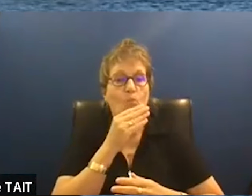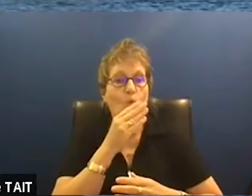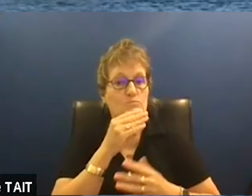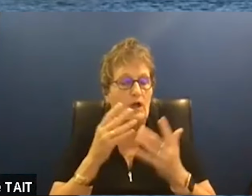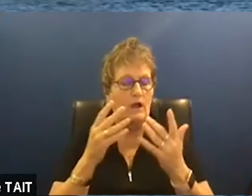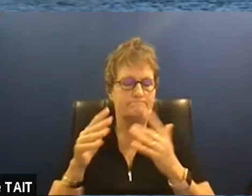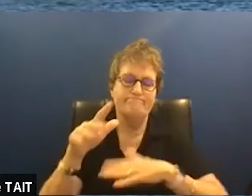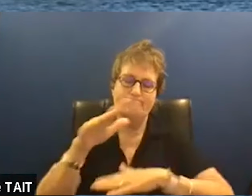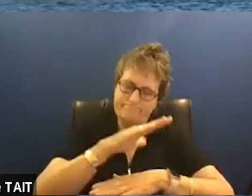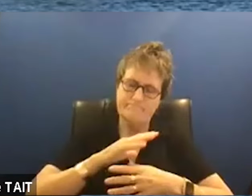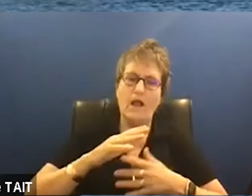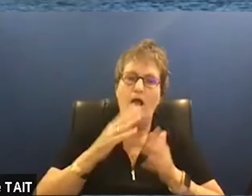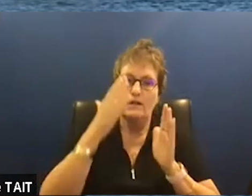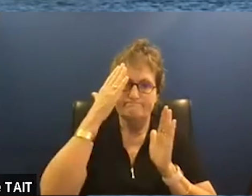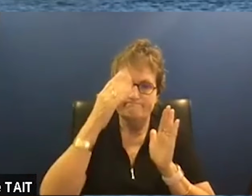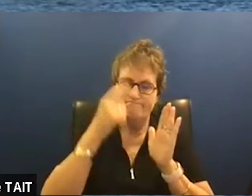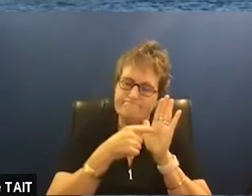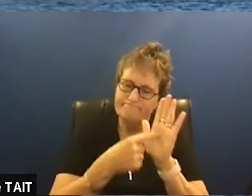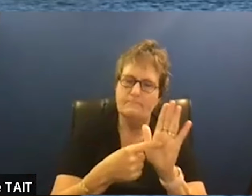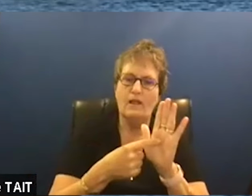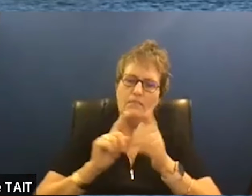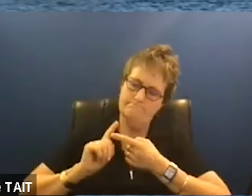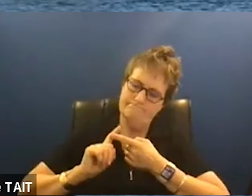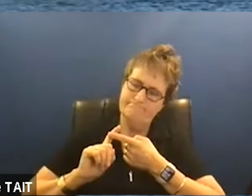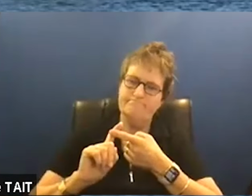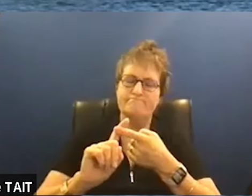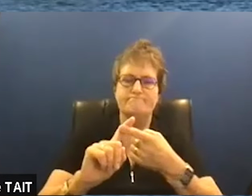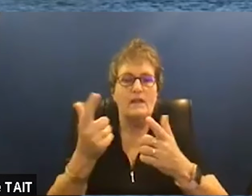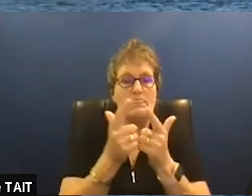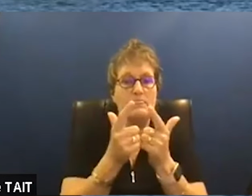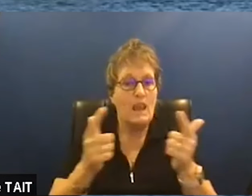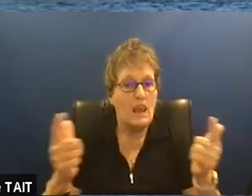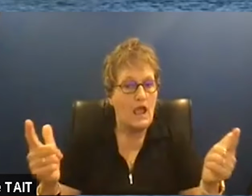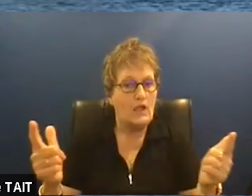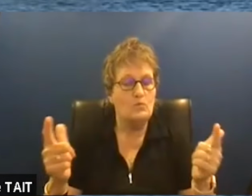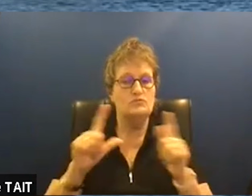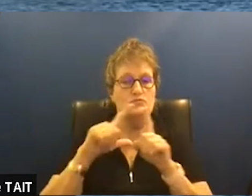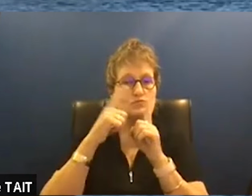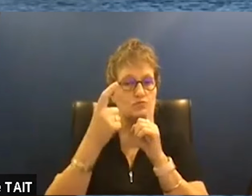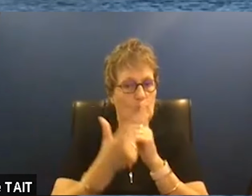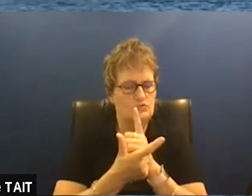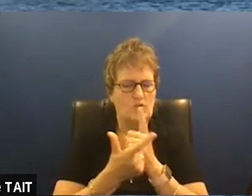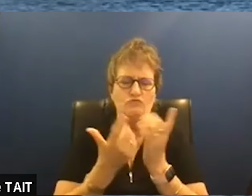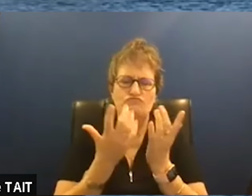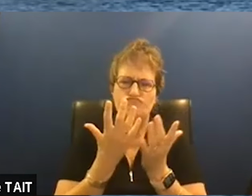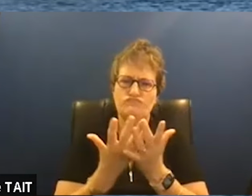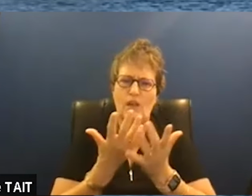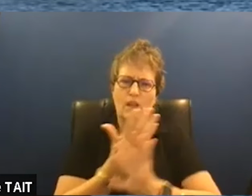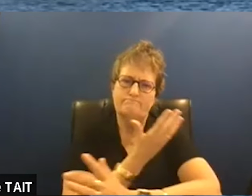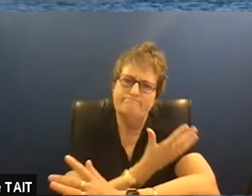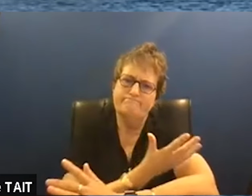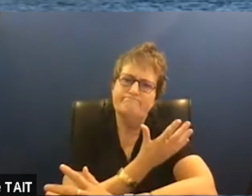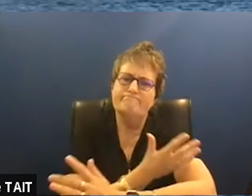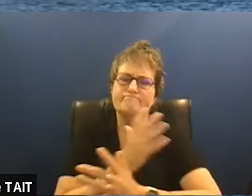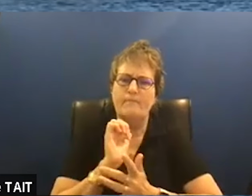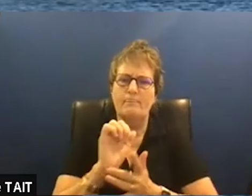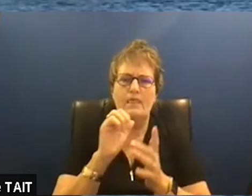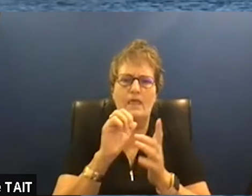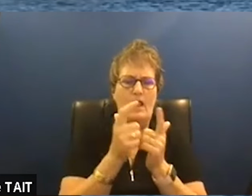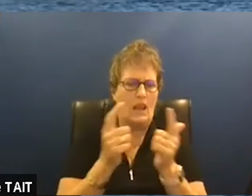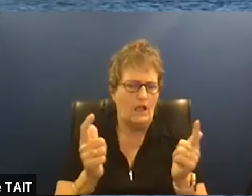their continuing and enduring cultures, which deepen and enrich the life of our nation and communities. I would also like to pay